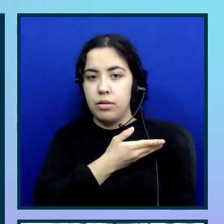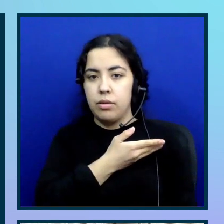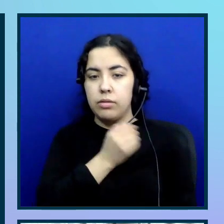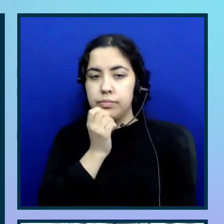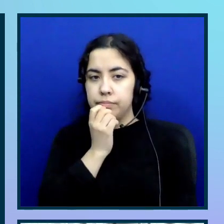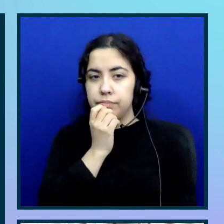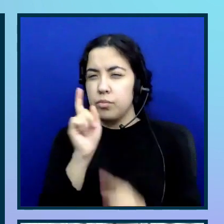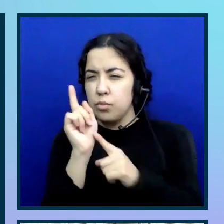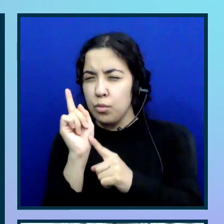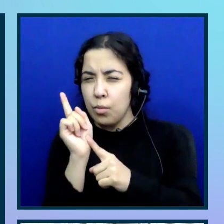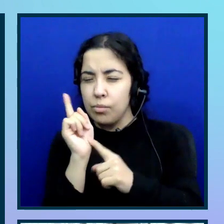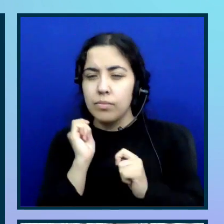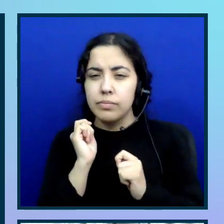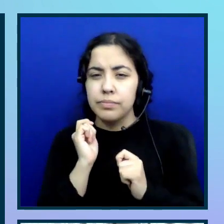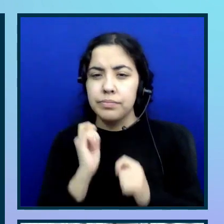1 second.